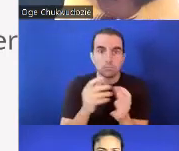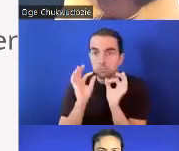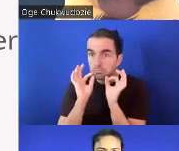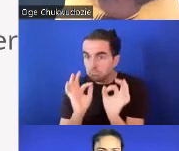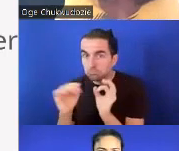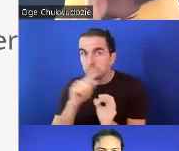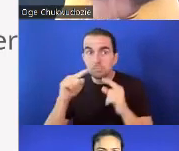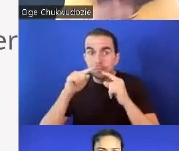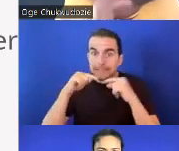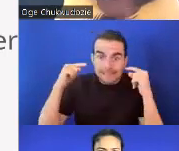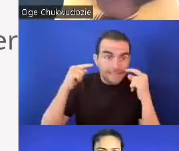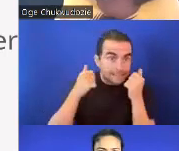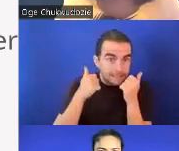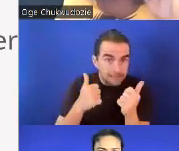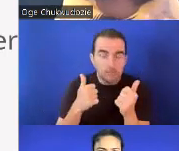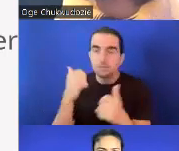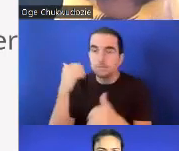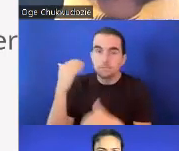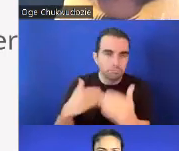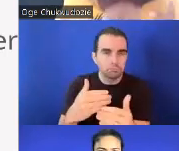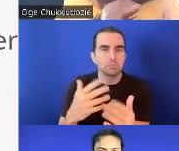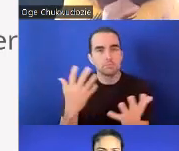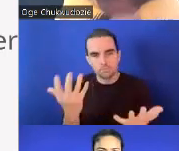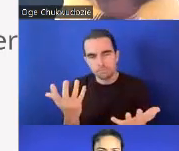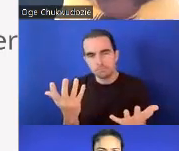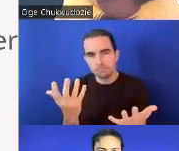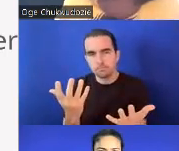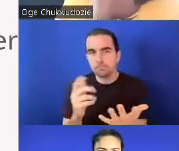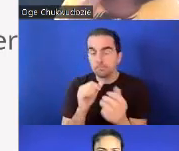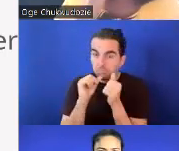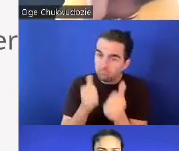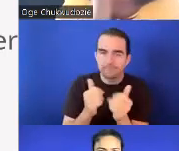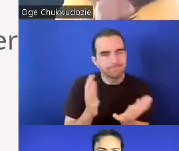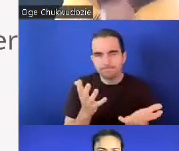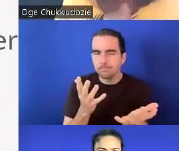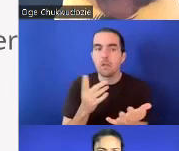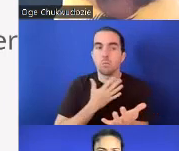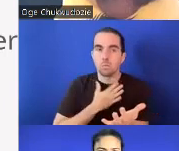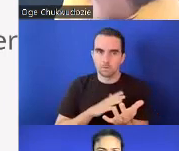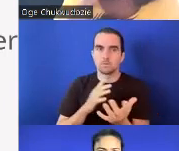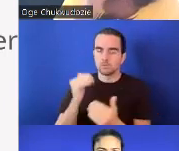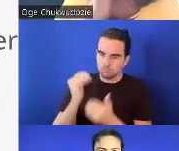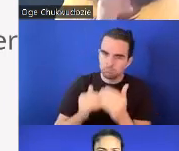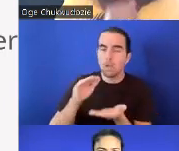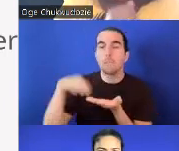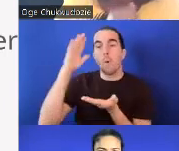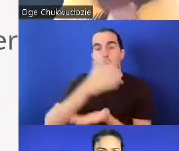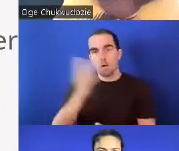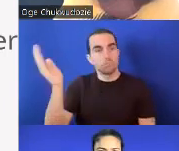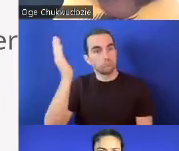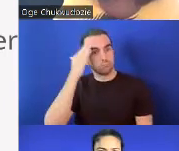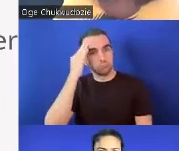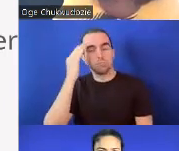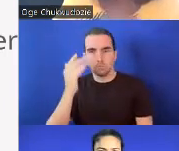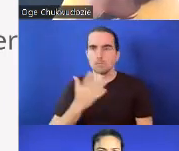all cases. And that's why it's important to have that internal procedure where everybody will understand what's, you know,